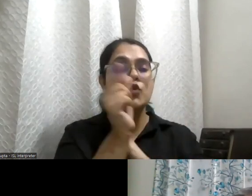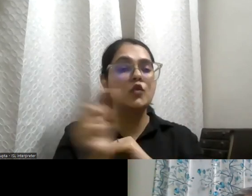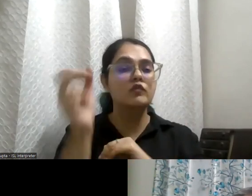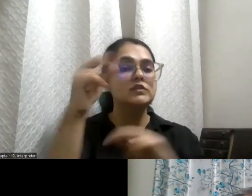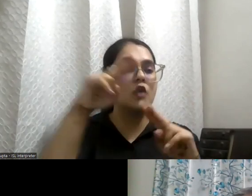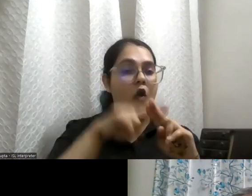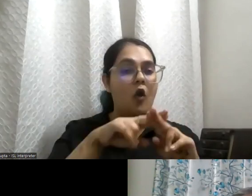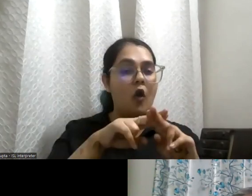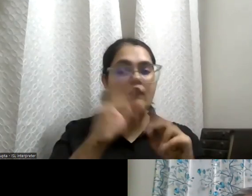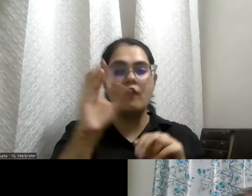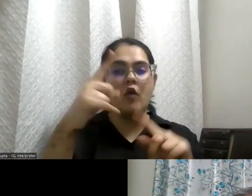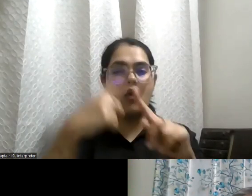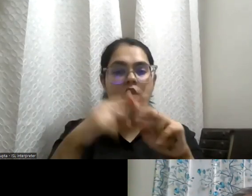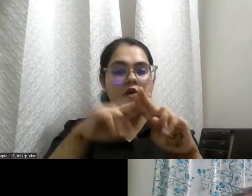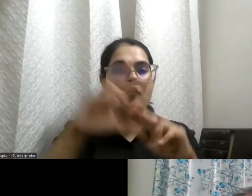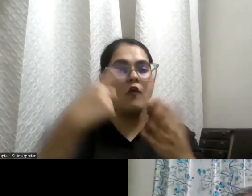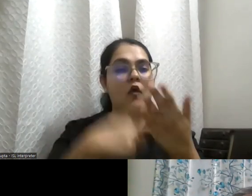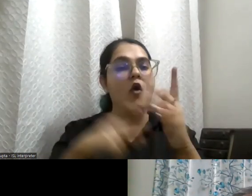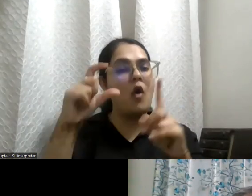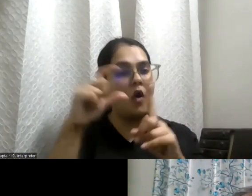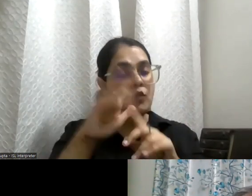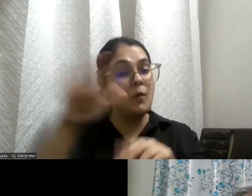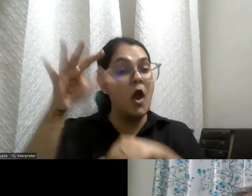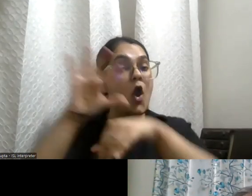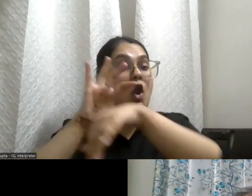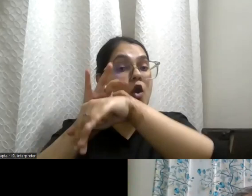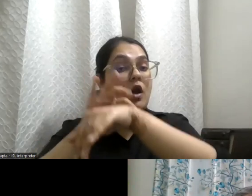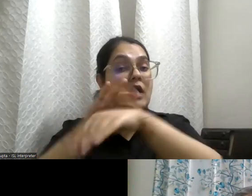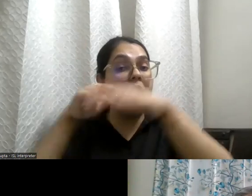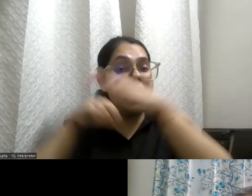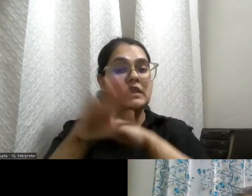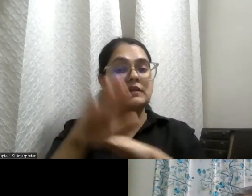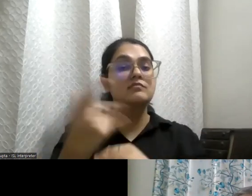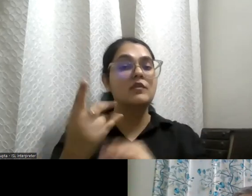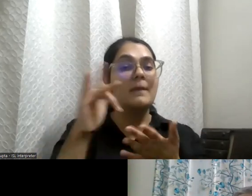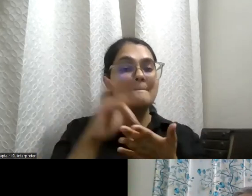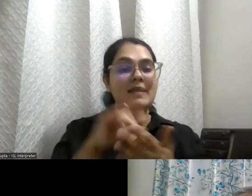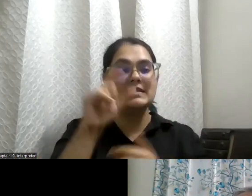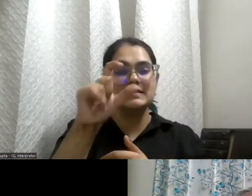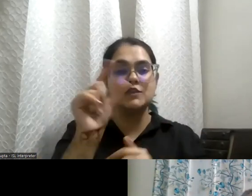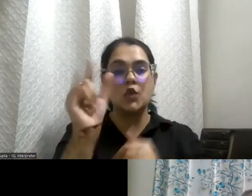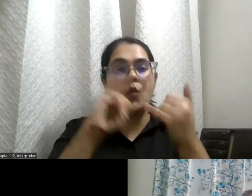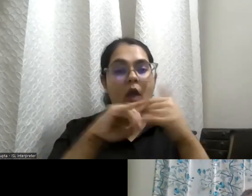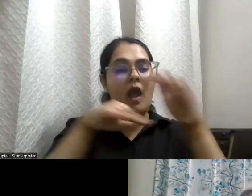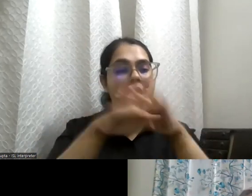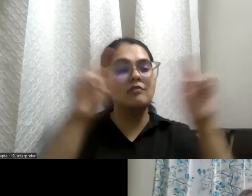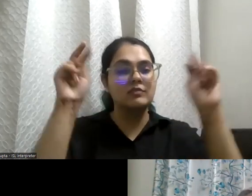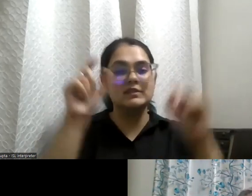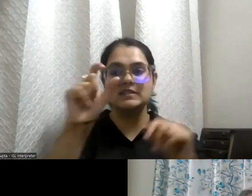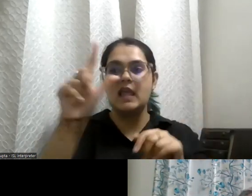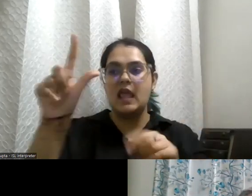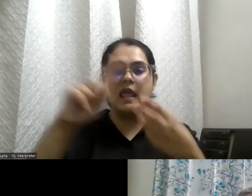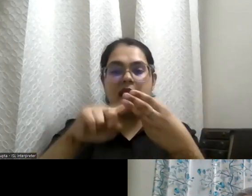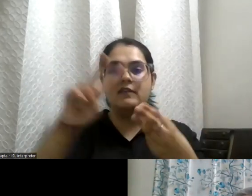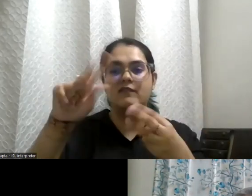of Oxford and a postdoctoral research at the Cleveland Clinic Foundation, US. He is a recipient